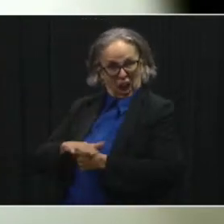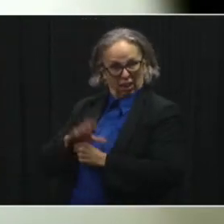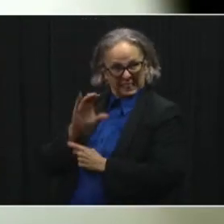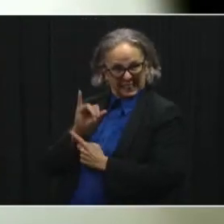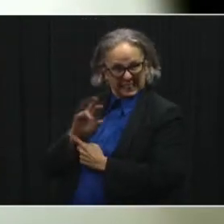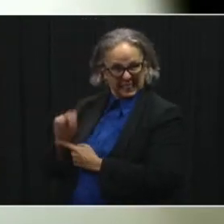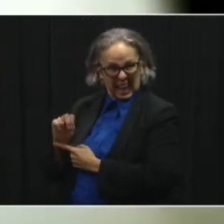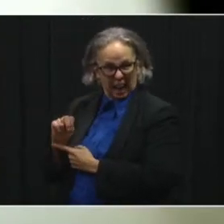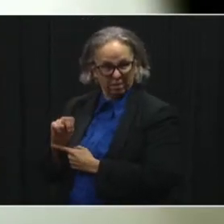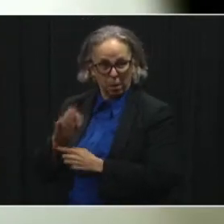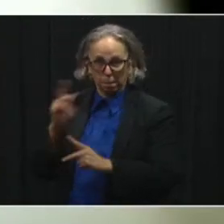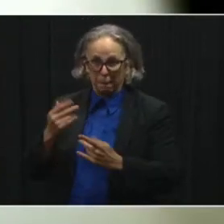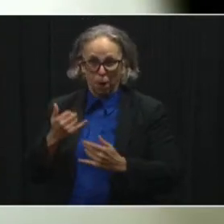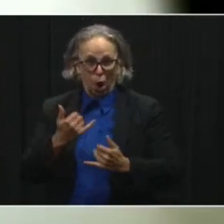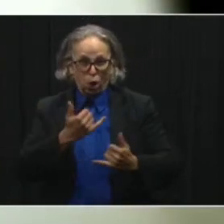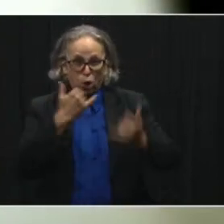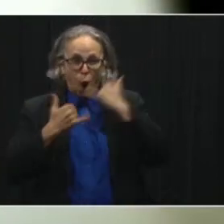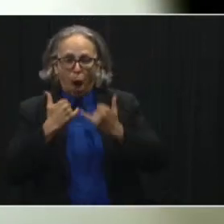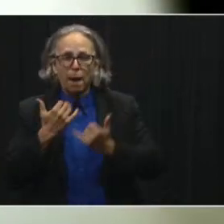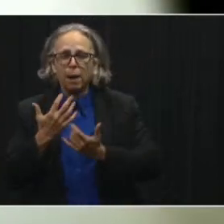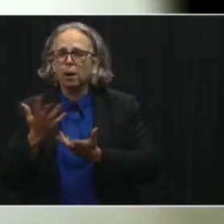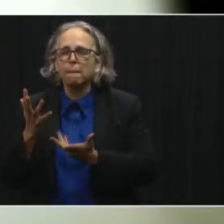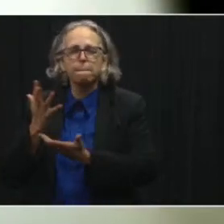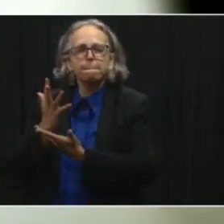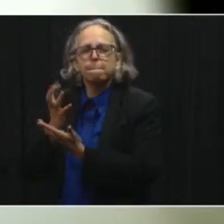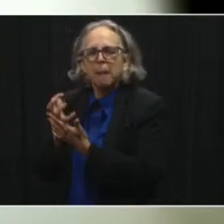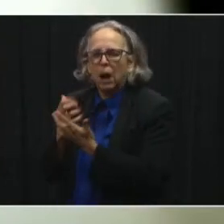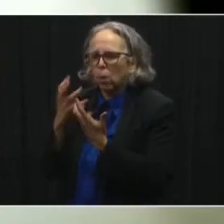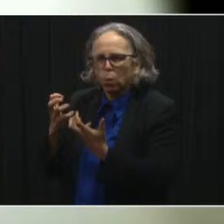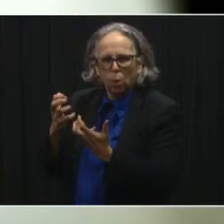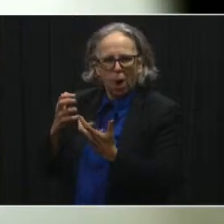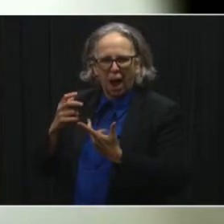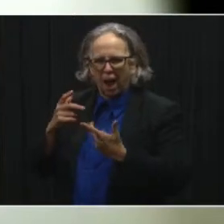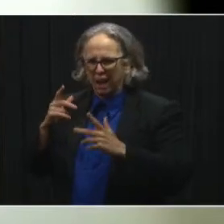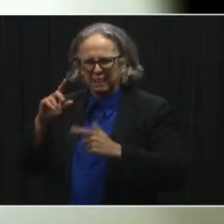ECMO, they're all unvaccinated.